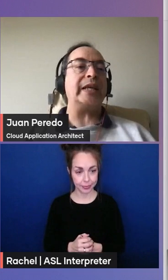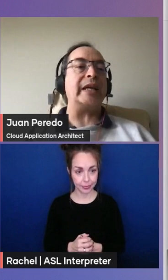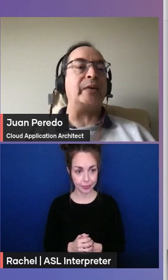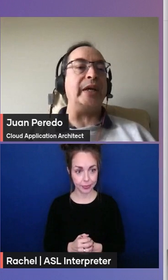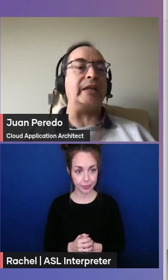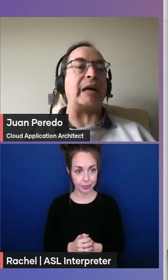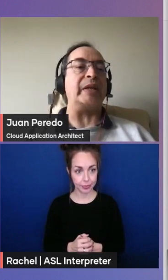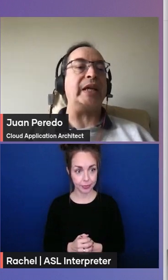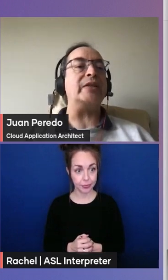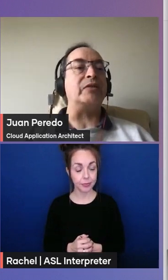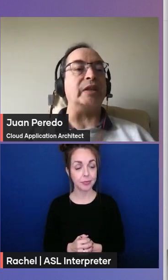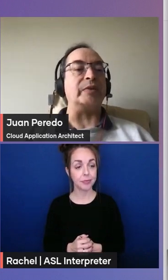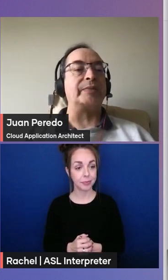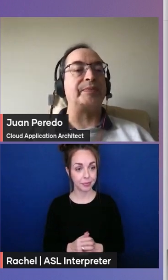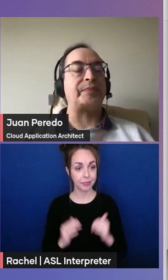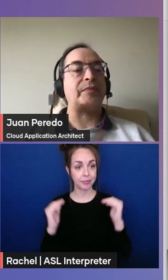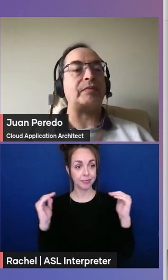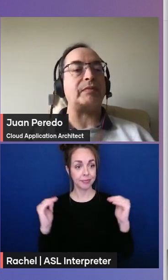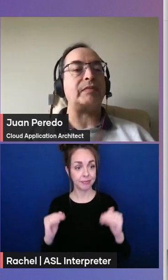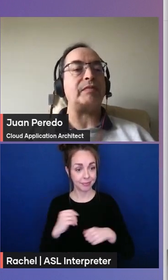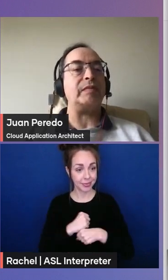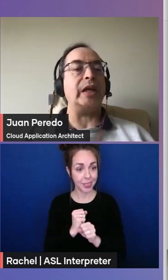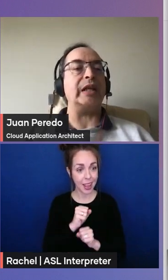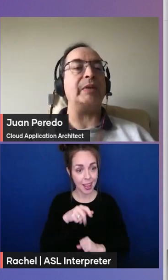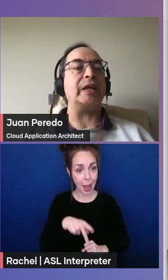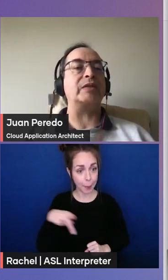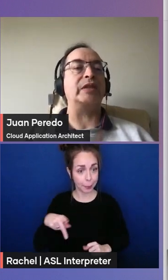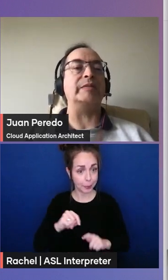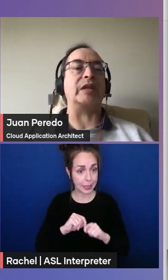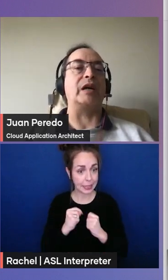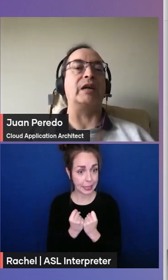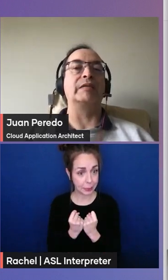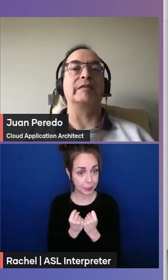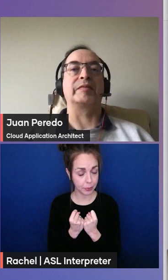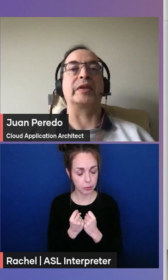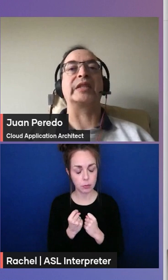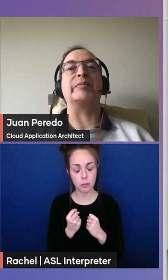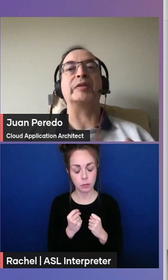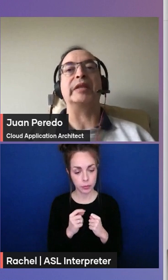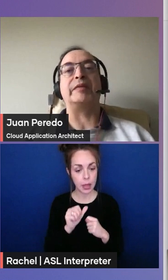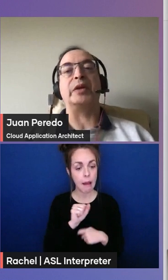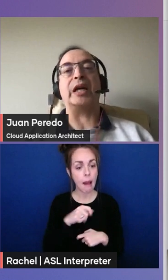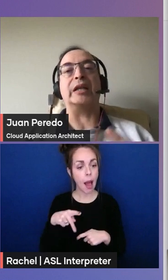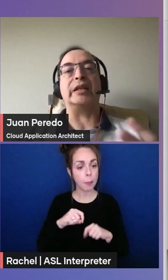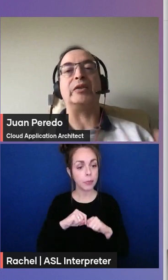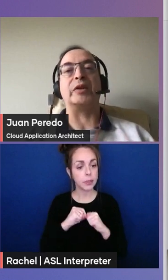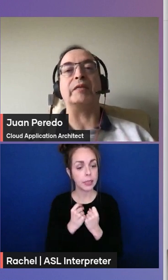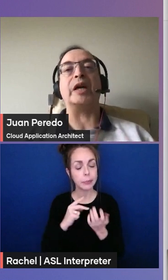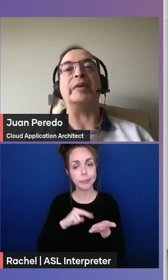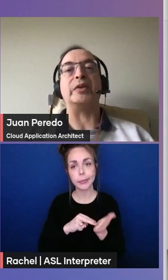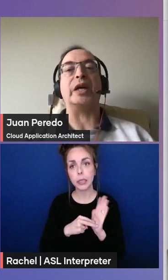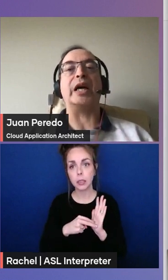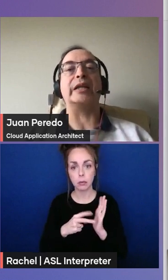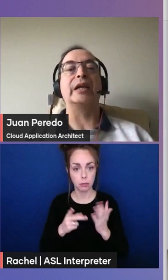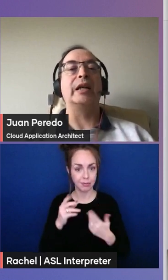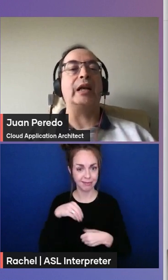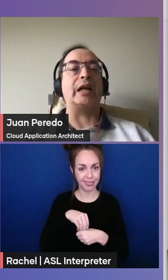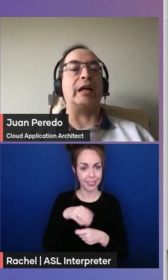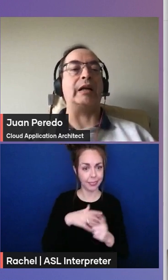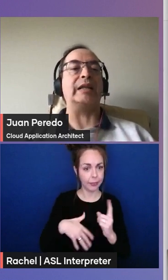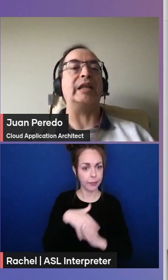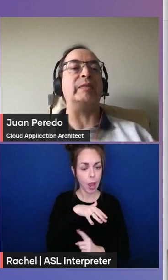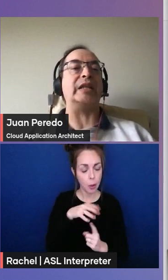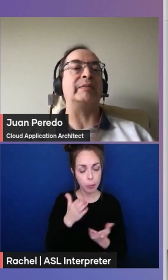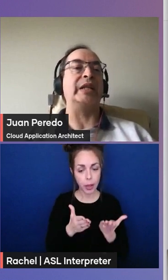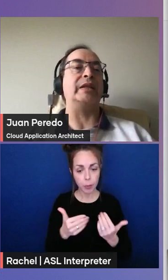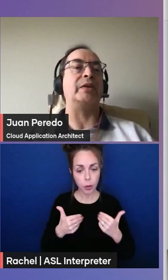Then I can create application teams. And application teams are, for example, if you had in your environment, you had